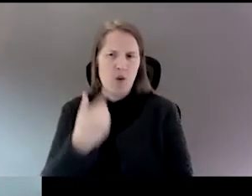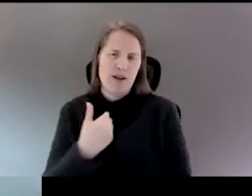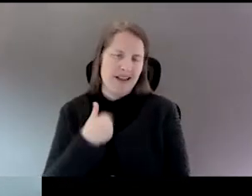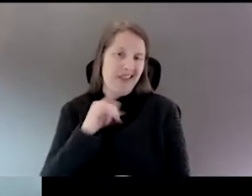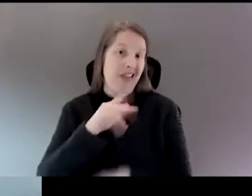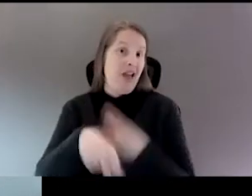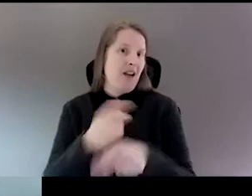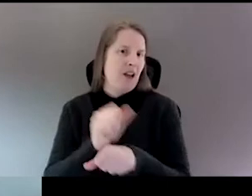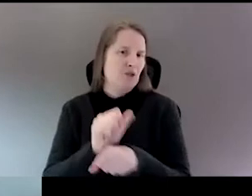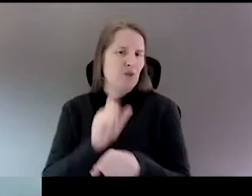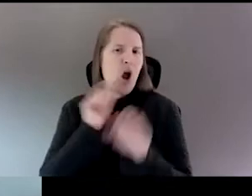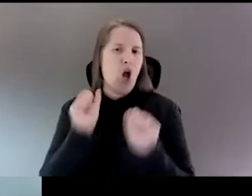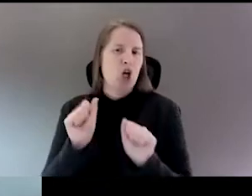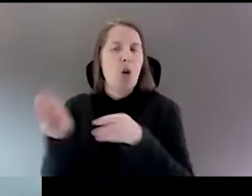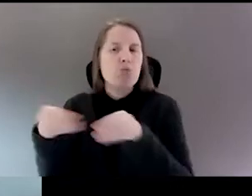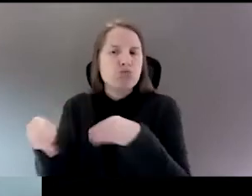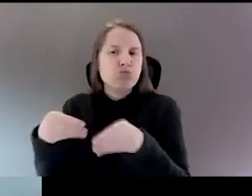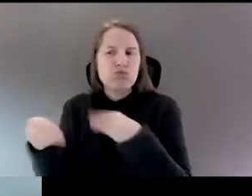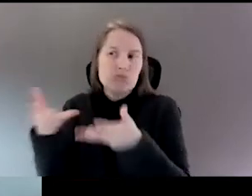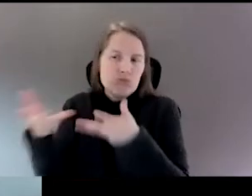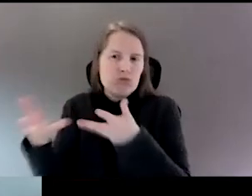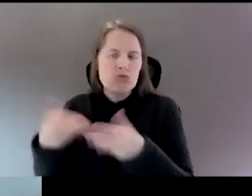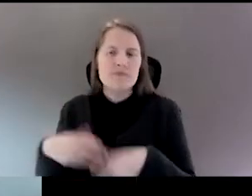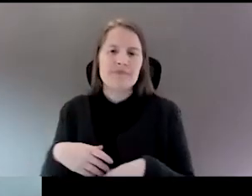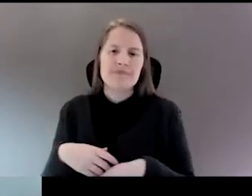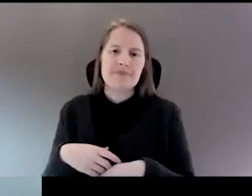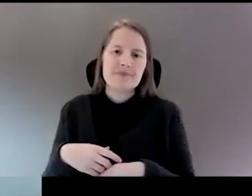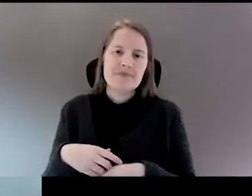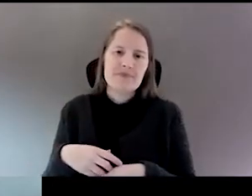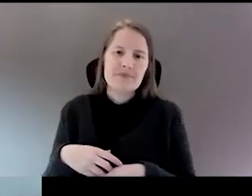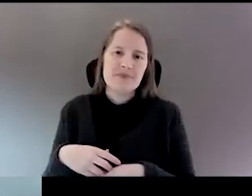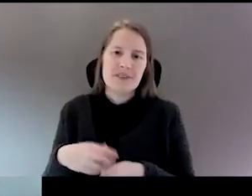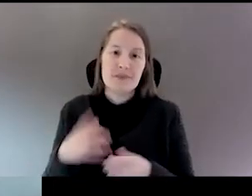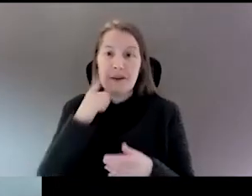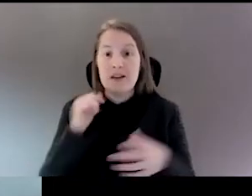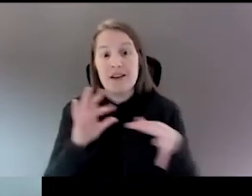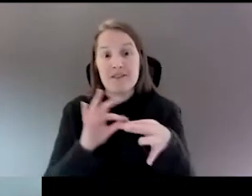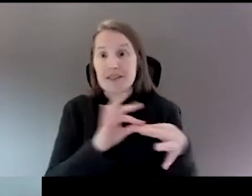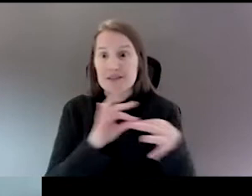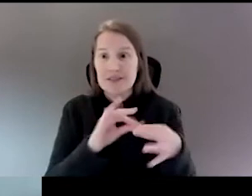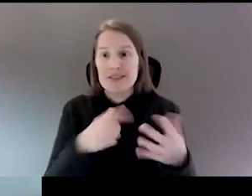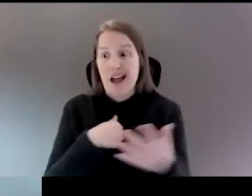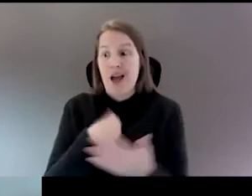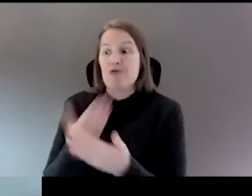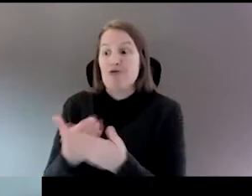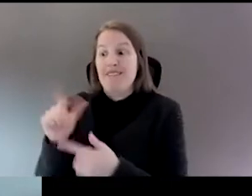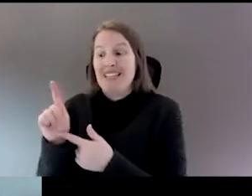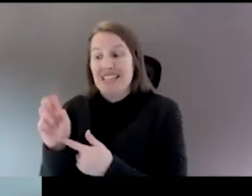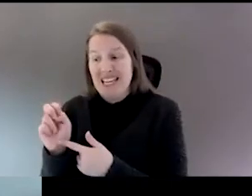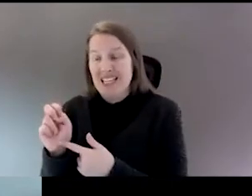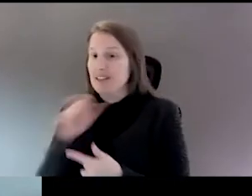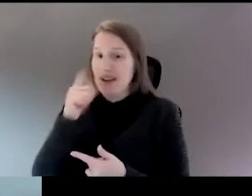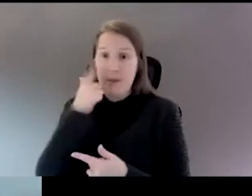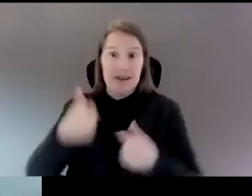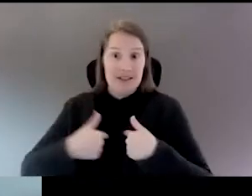to say, look, by association, I'm coming in late, not because I was up partying